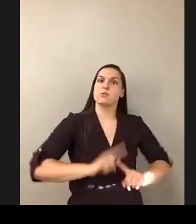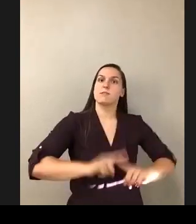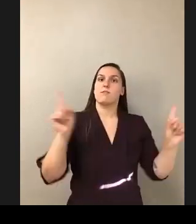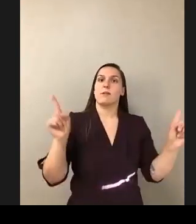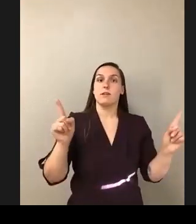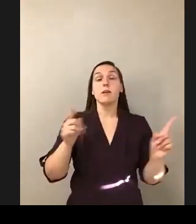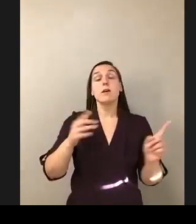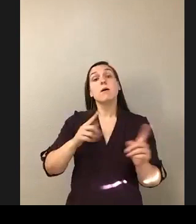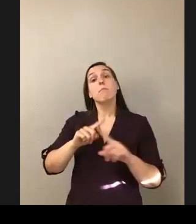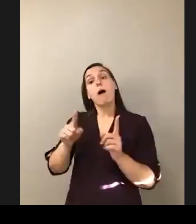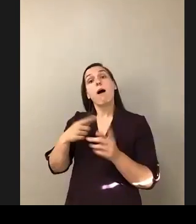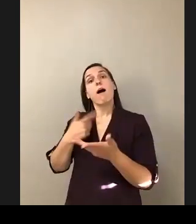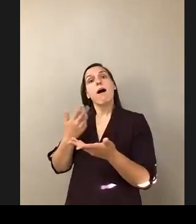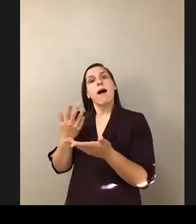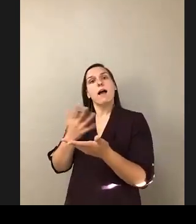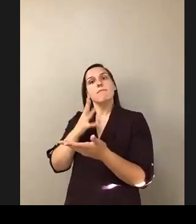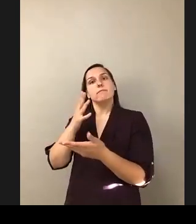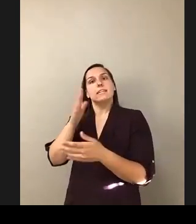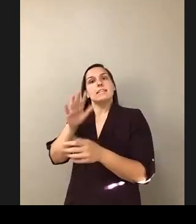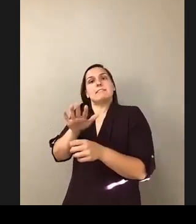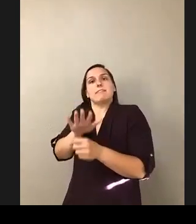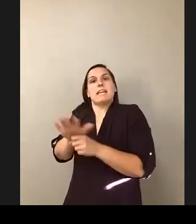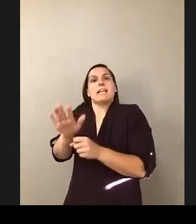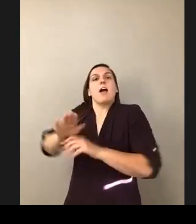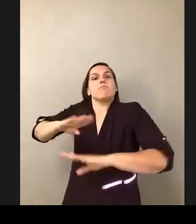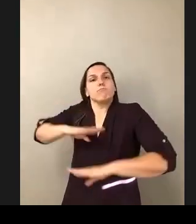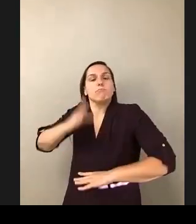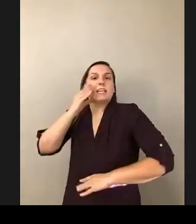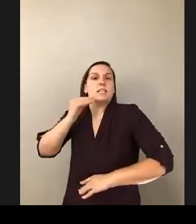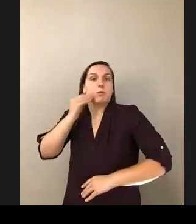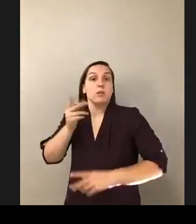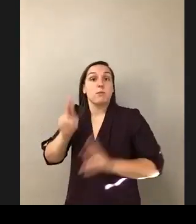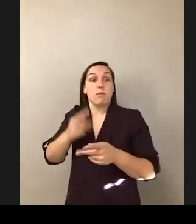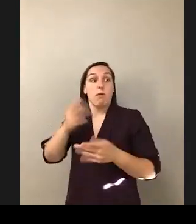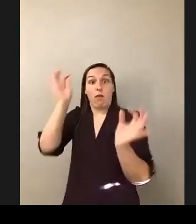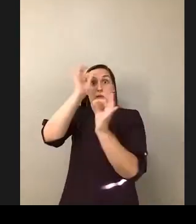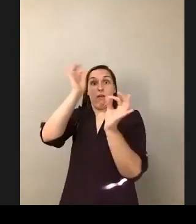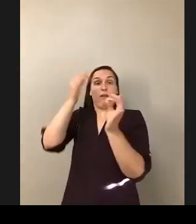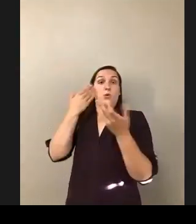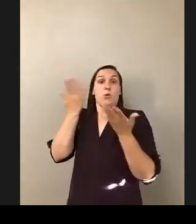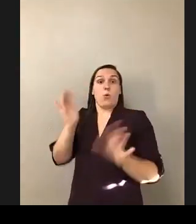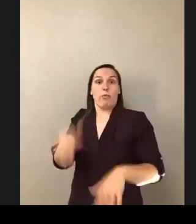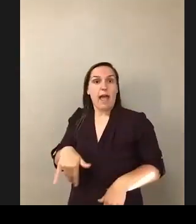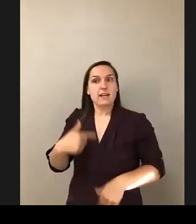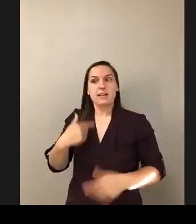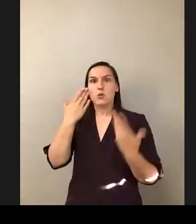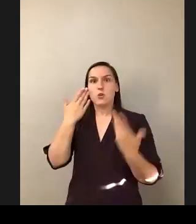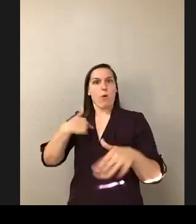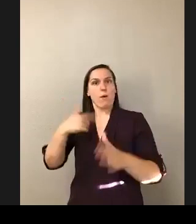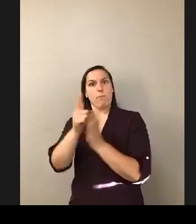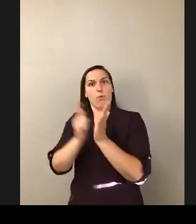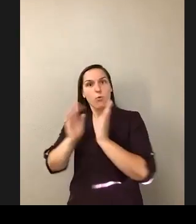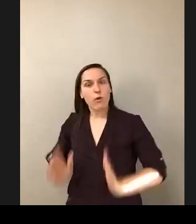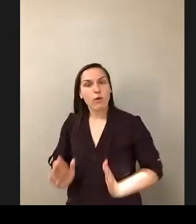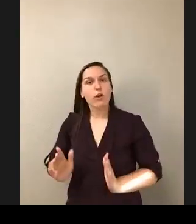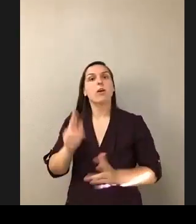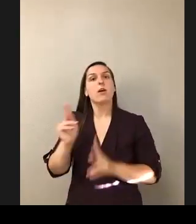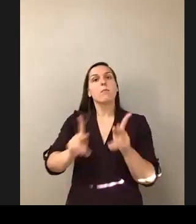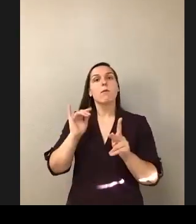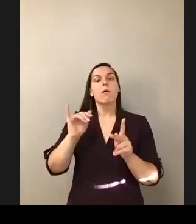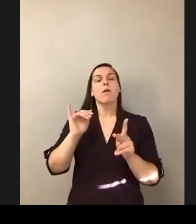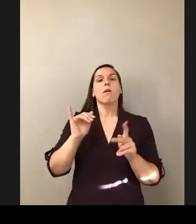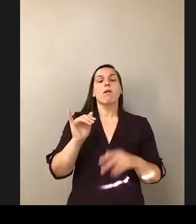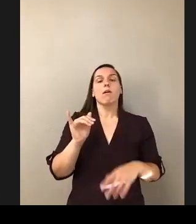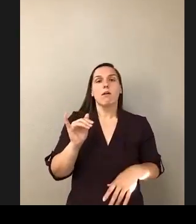of the shoes because when people don't know that, when they don't know it's Tanya McClary Esquire or whatever, all the times